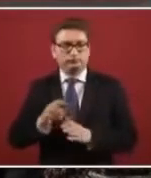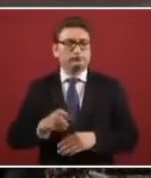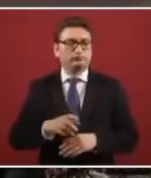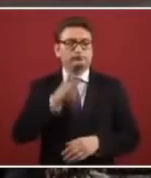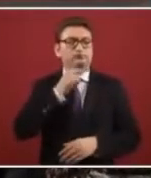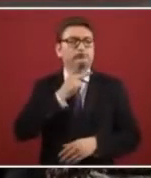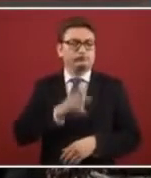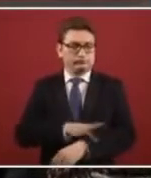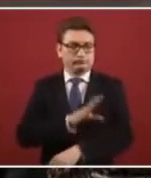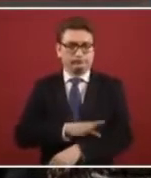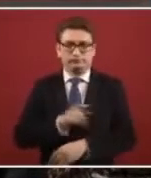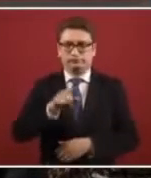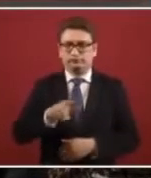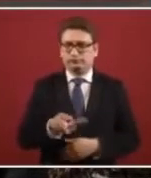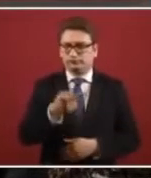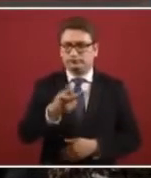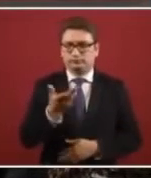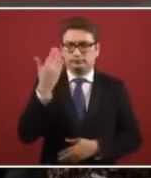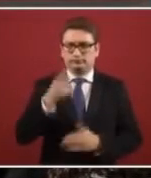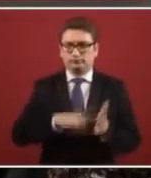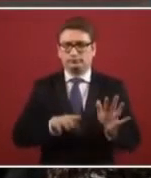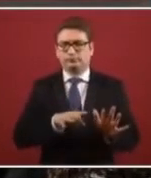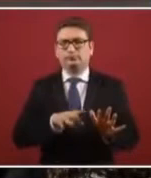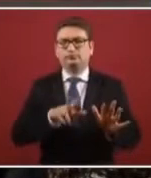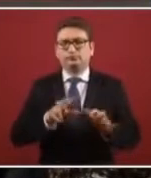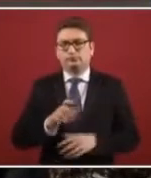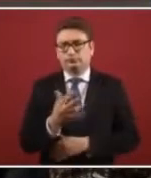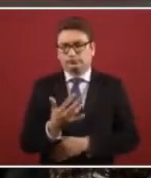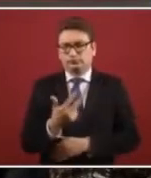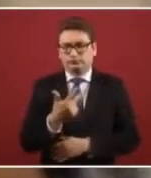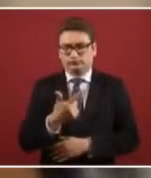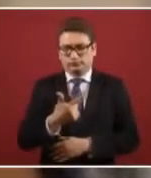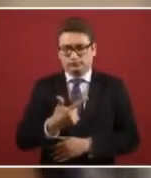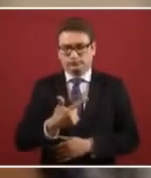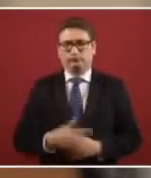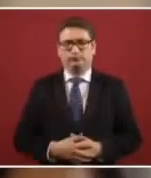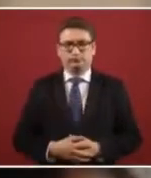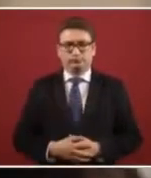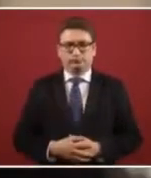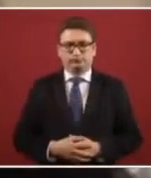mr. Botha from energy in 1957